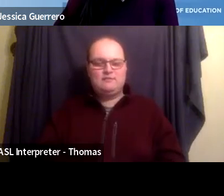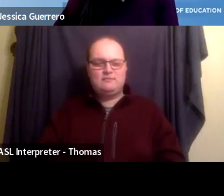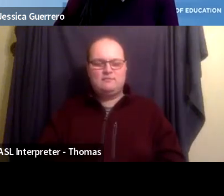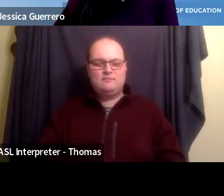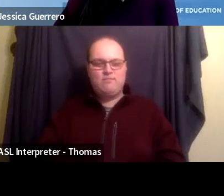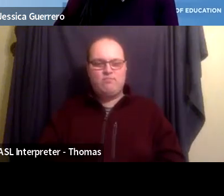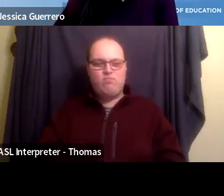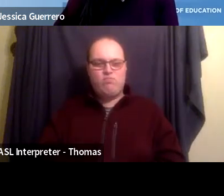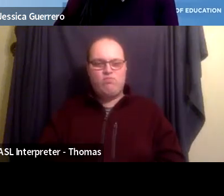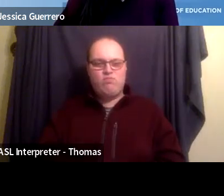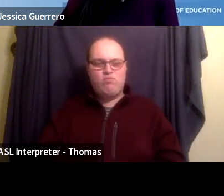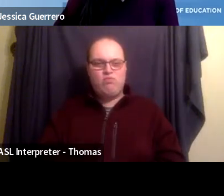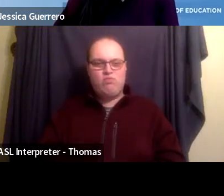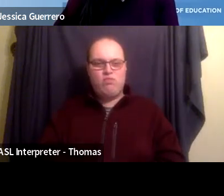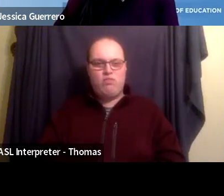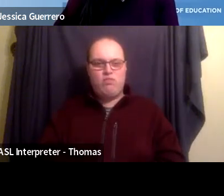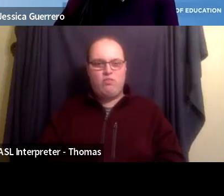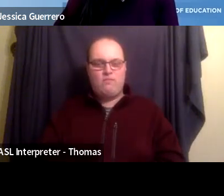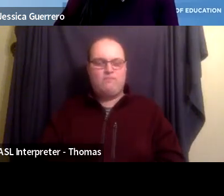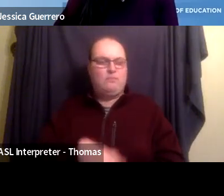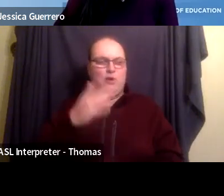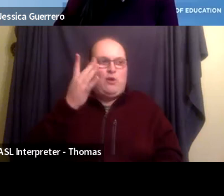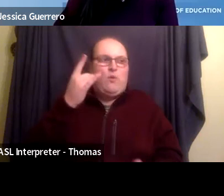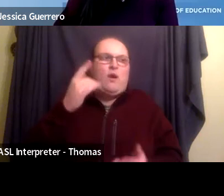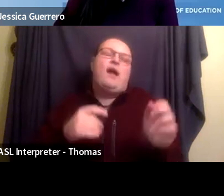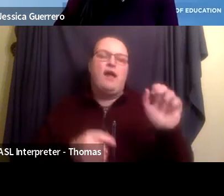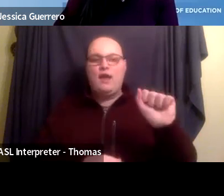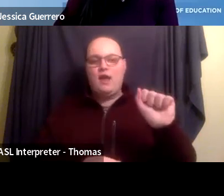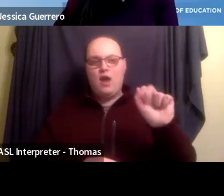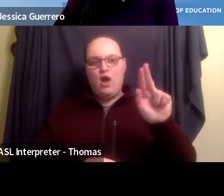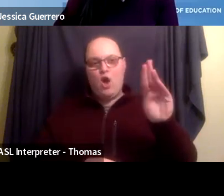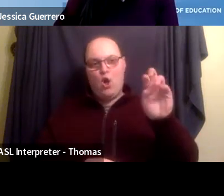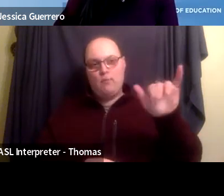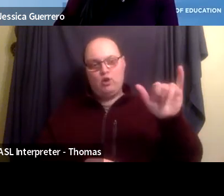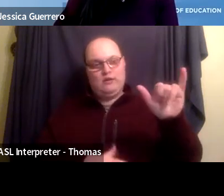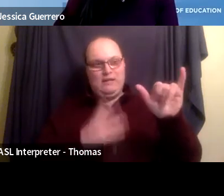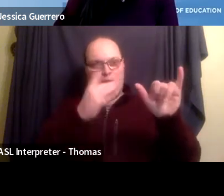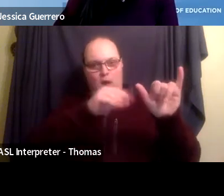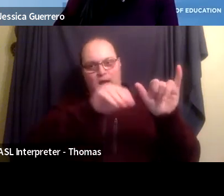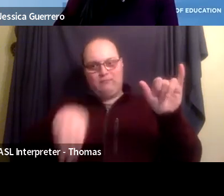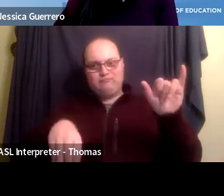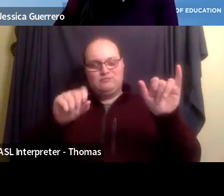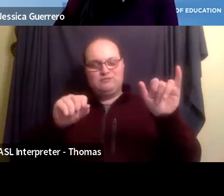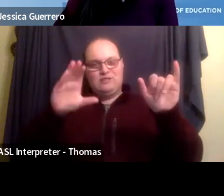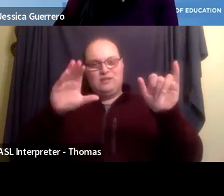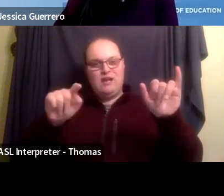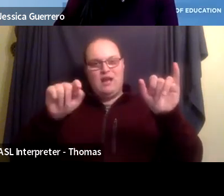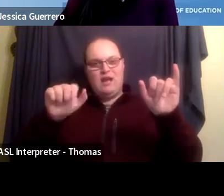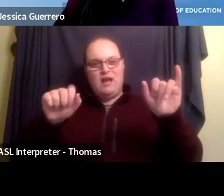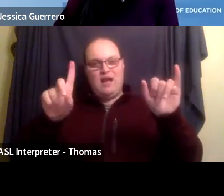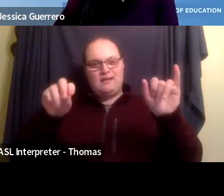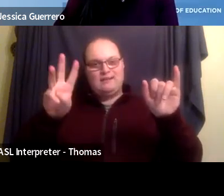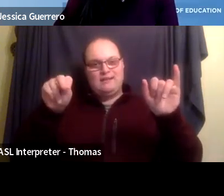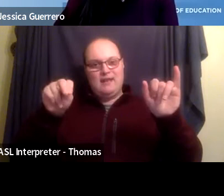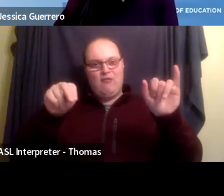to Scottsdale. If we are looking for the best environment possible